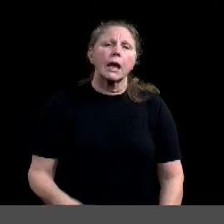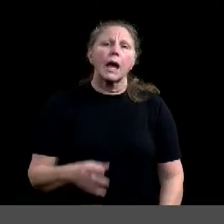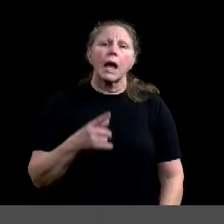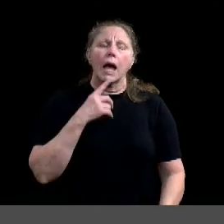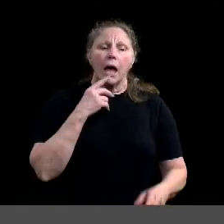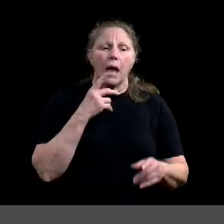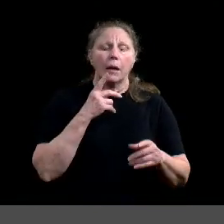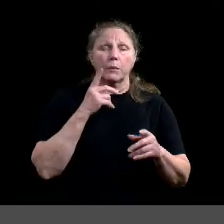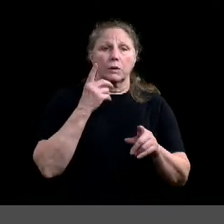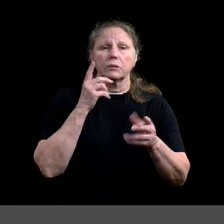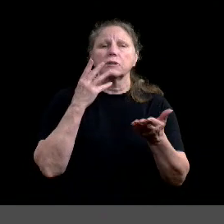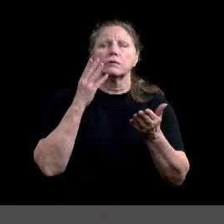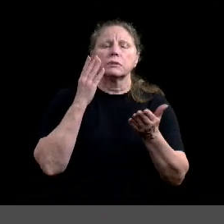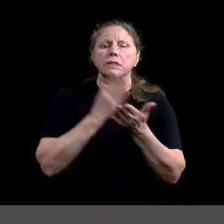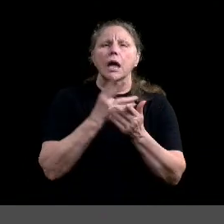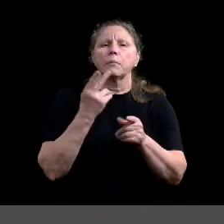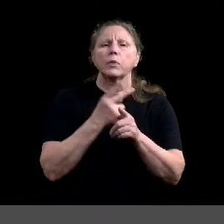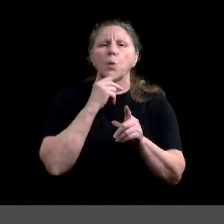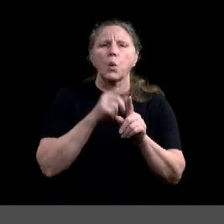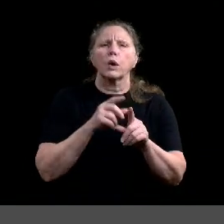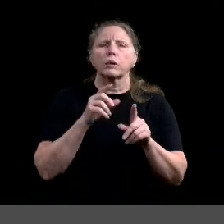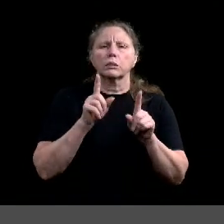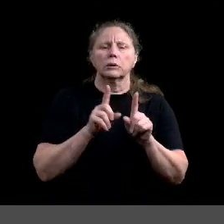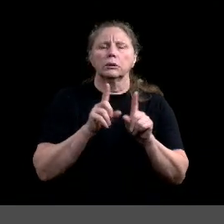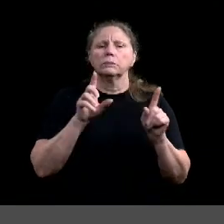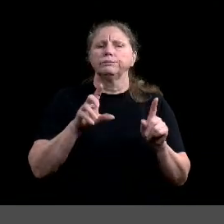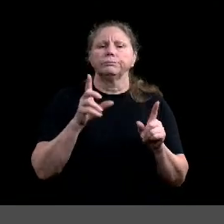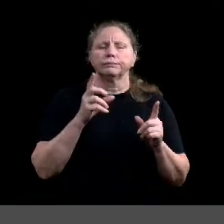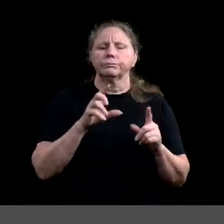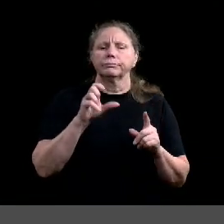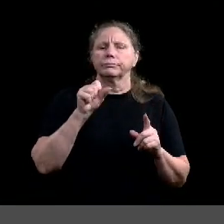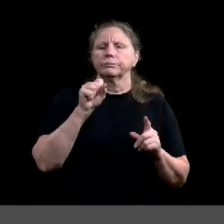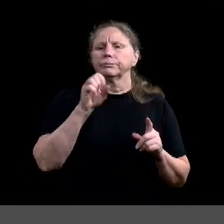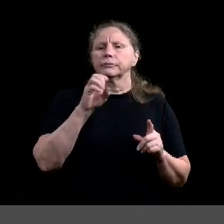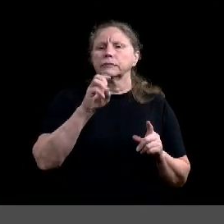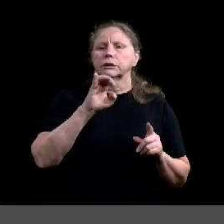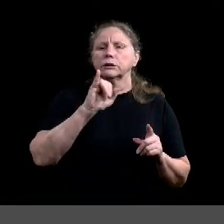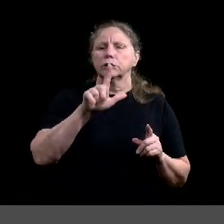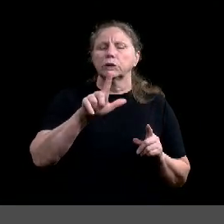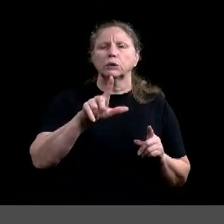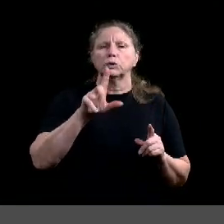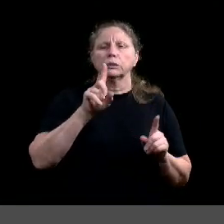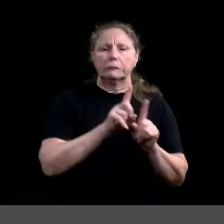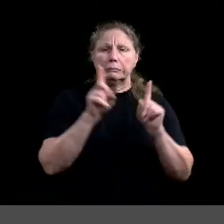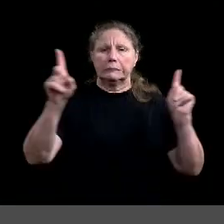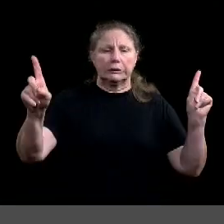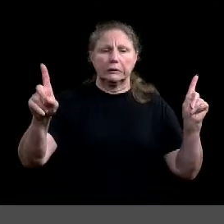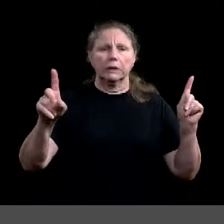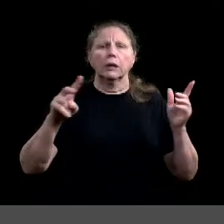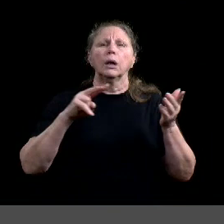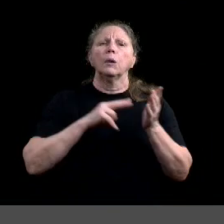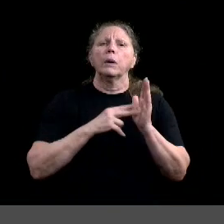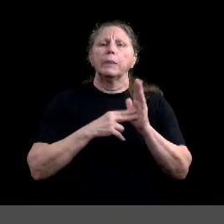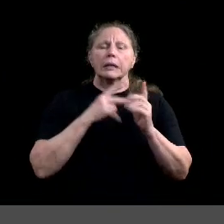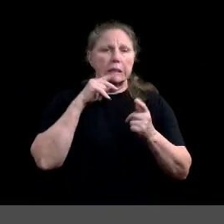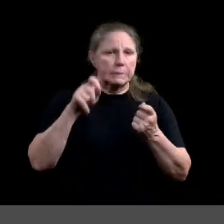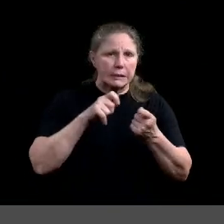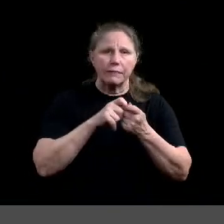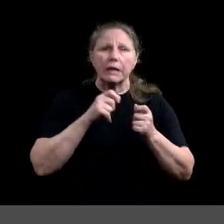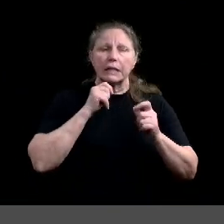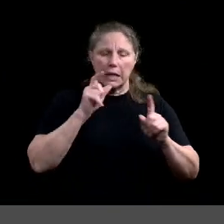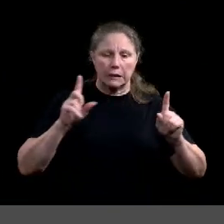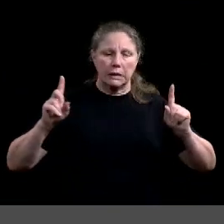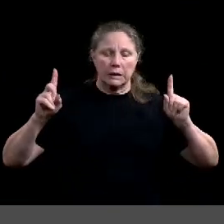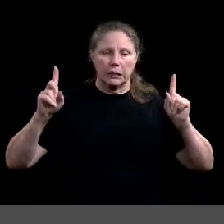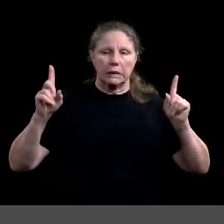an unfortunate word when we started using it, because what we need is physical distancing, not social distancing. We need to stay socially connected. And